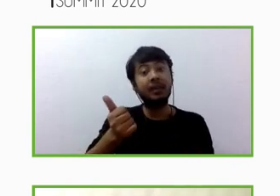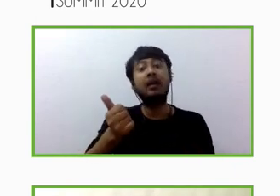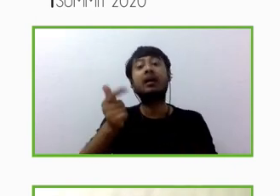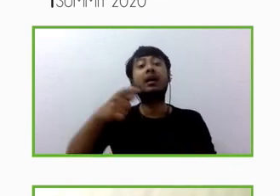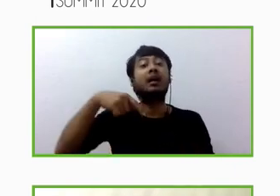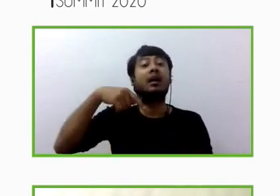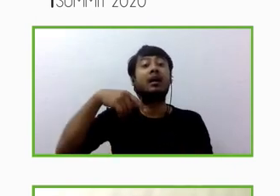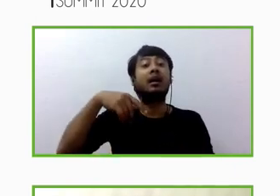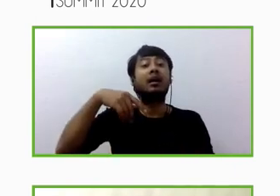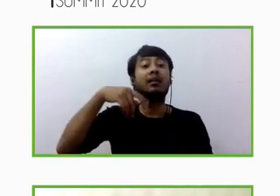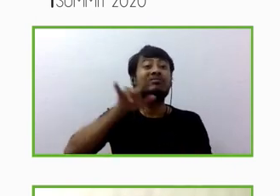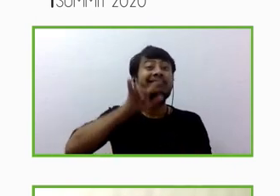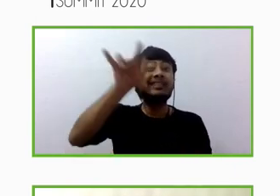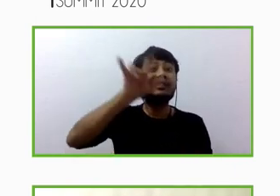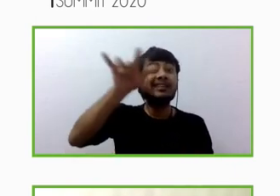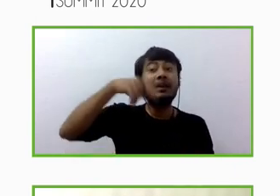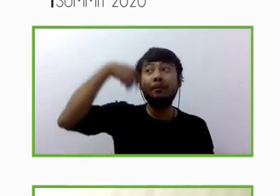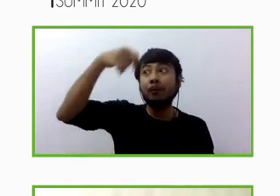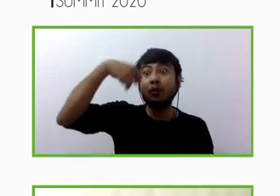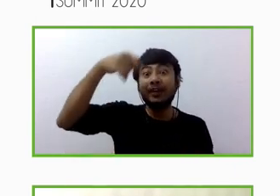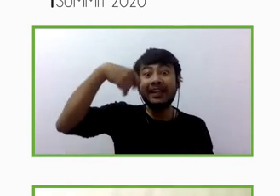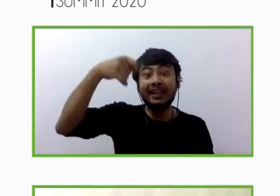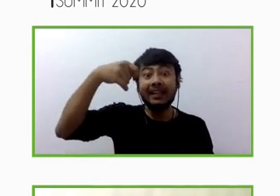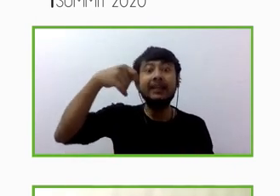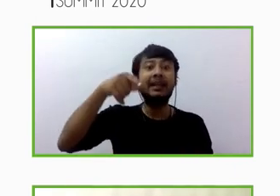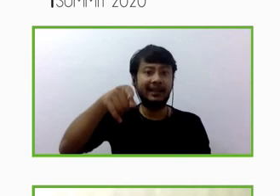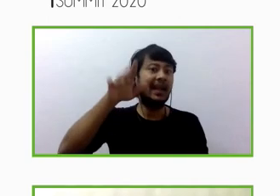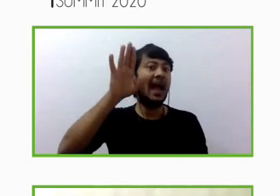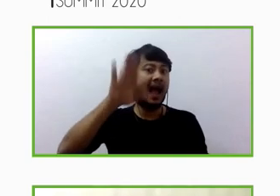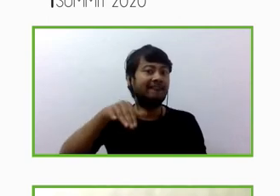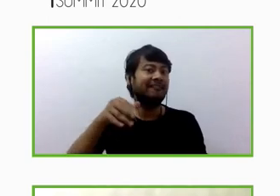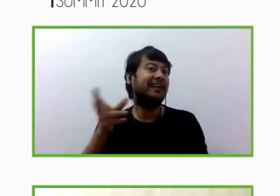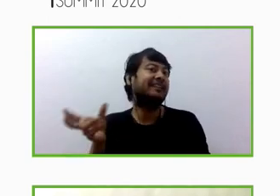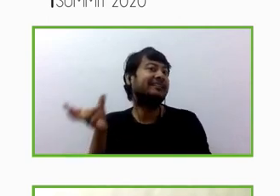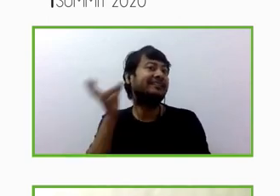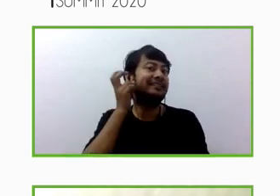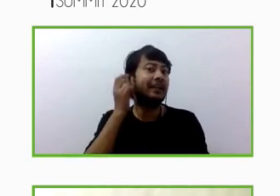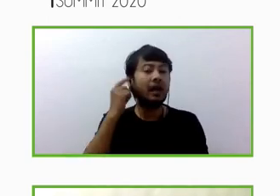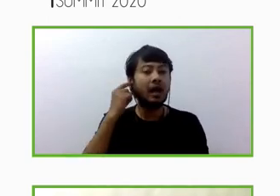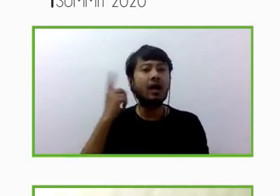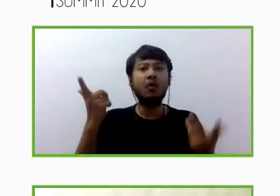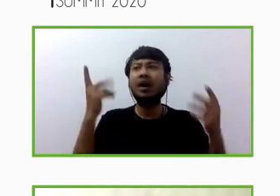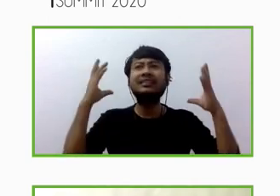thing on the airplane. So all she hears is the movie and not the screaming kid that's next door.